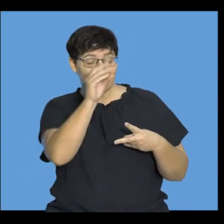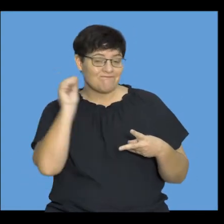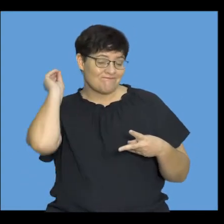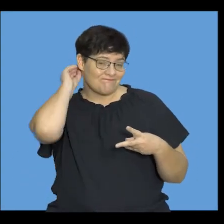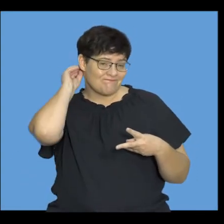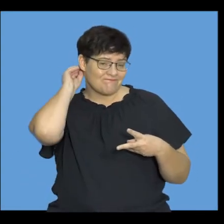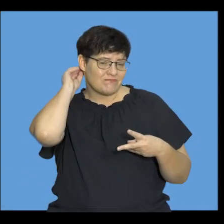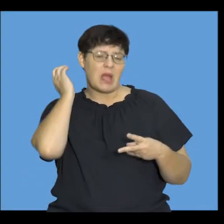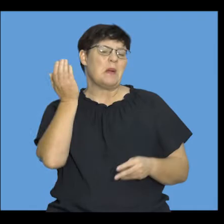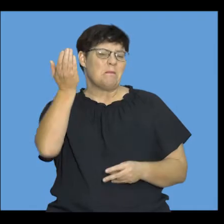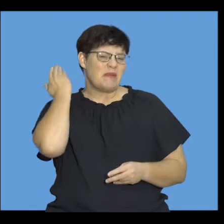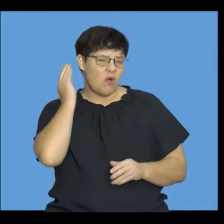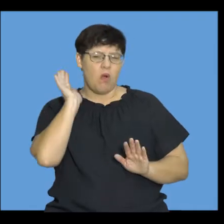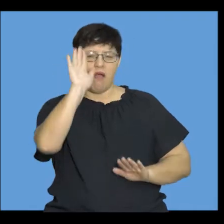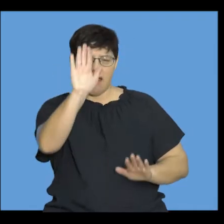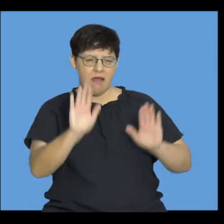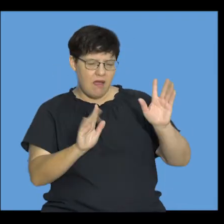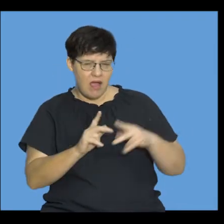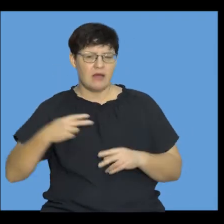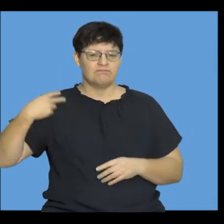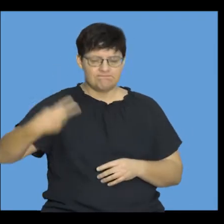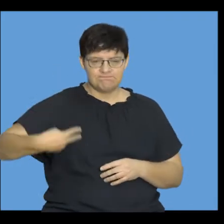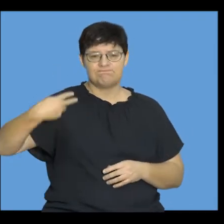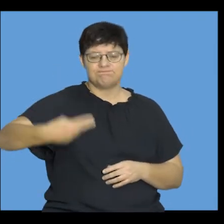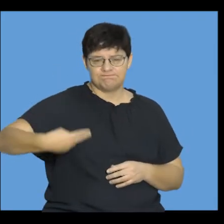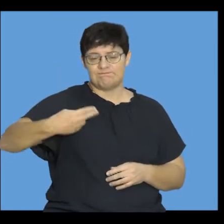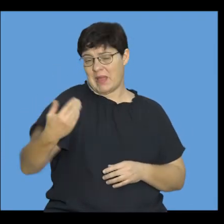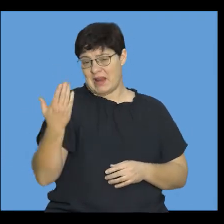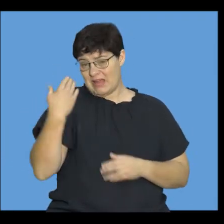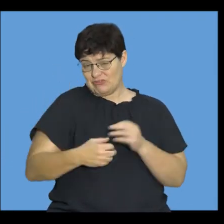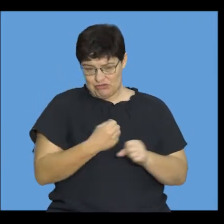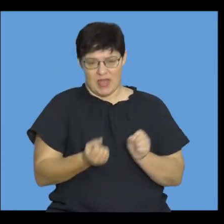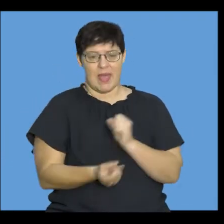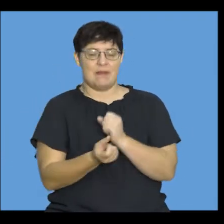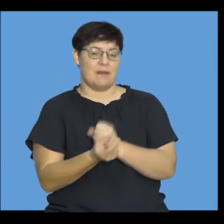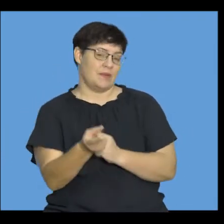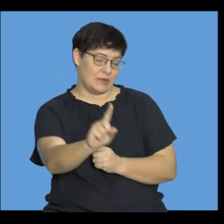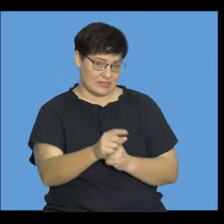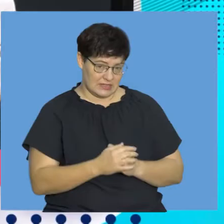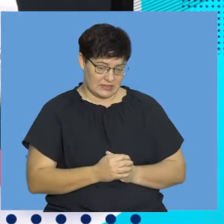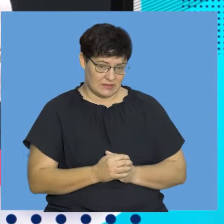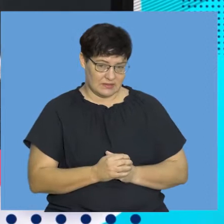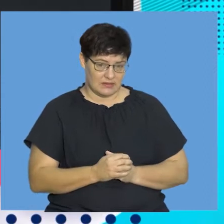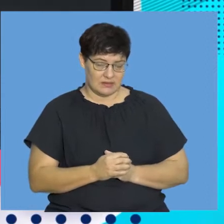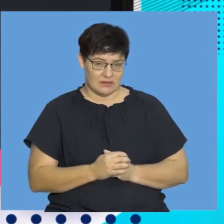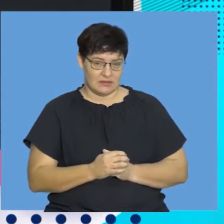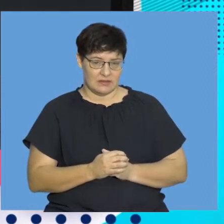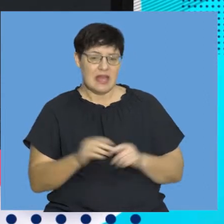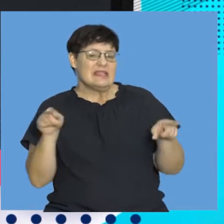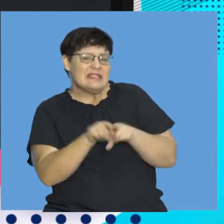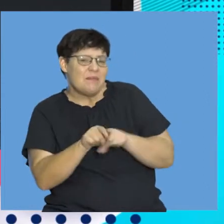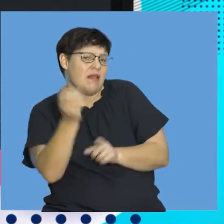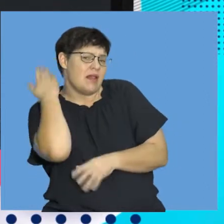patterns or tendencies during the previous year. So obviously, you're looking at last